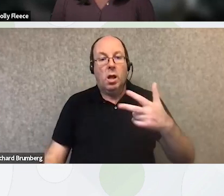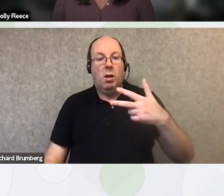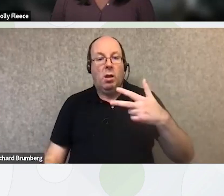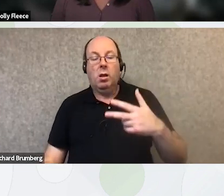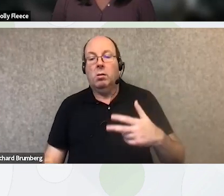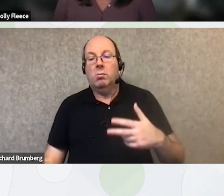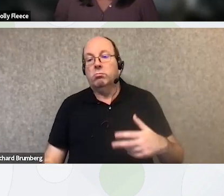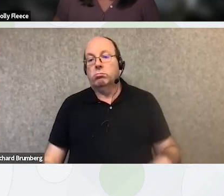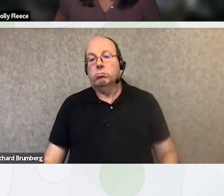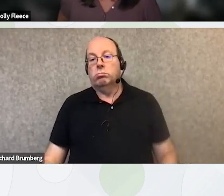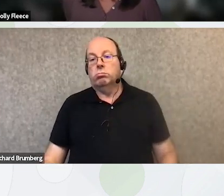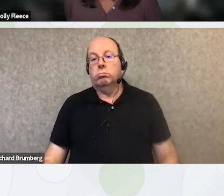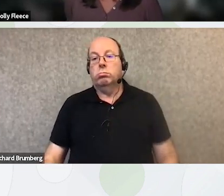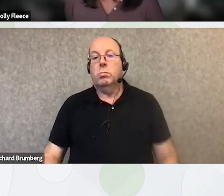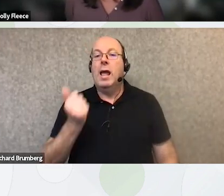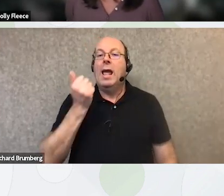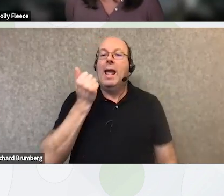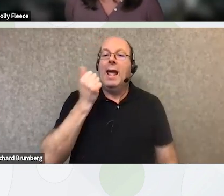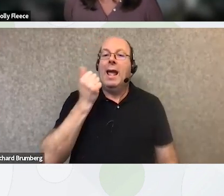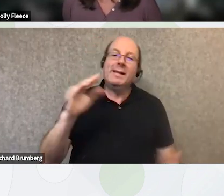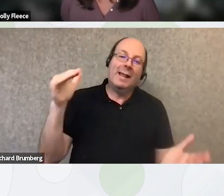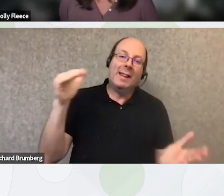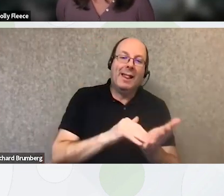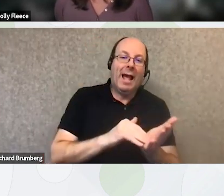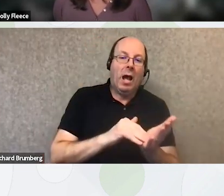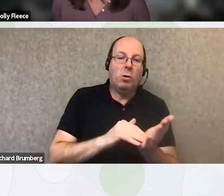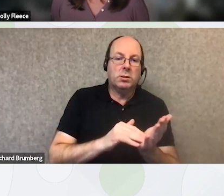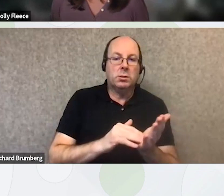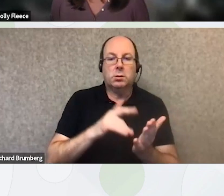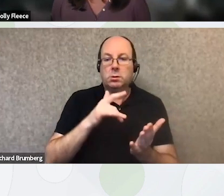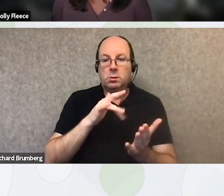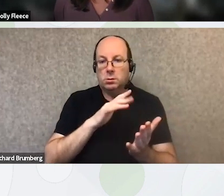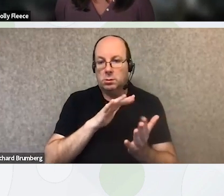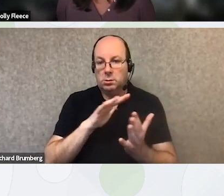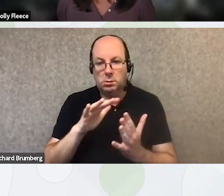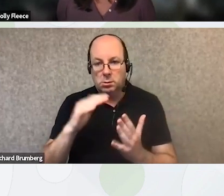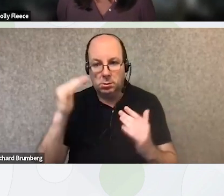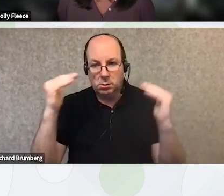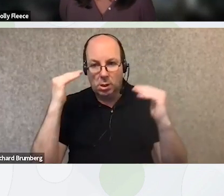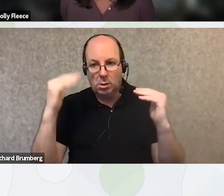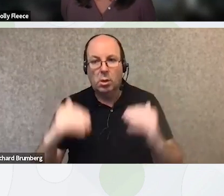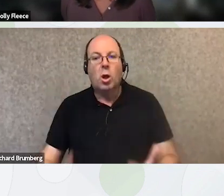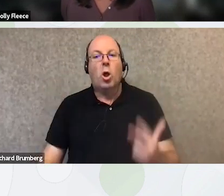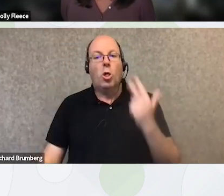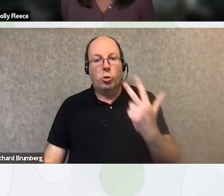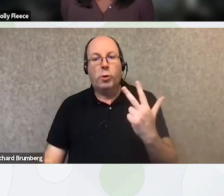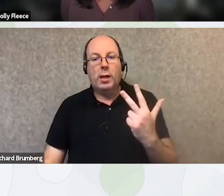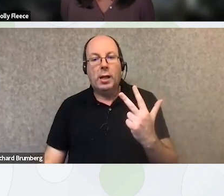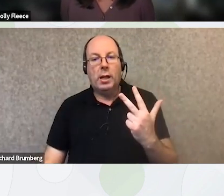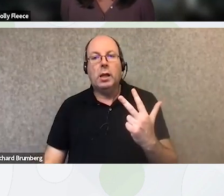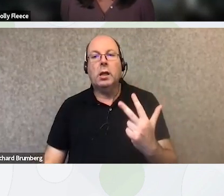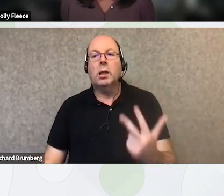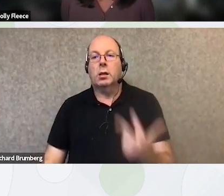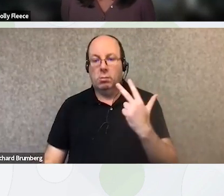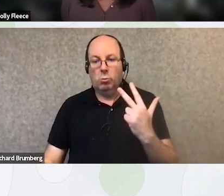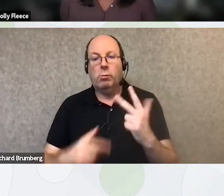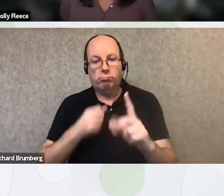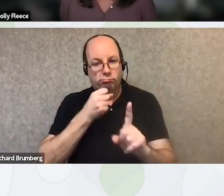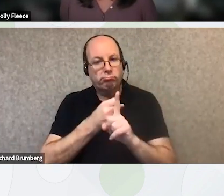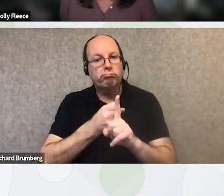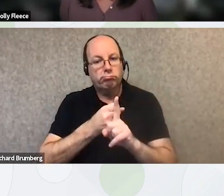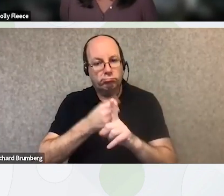of about almost 18,000 adults. These were all in non-placebo controlled comparator